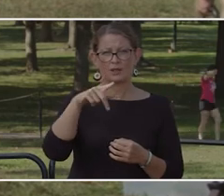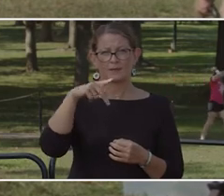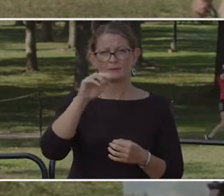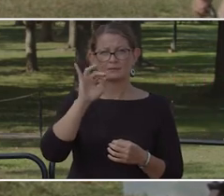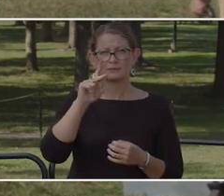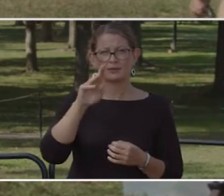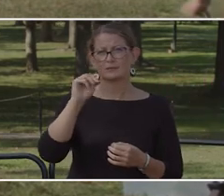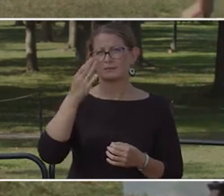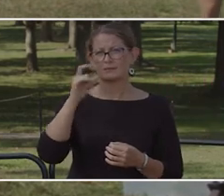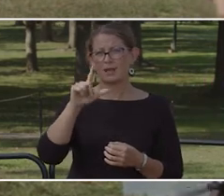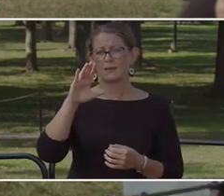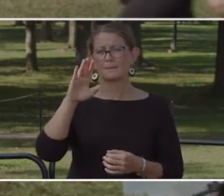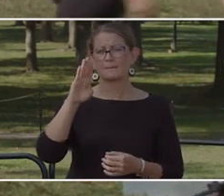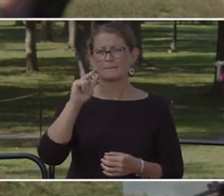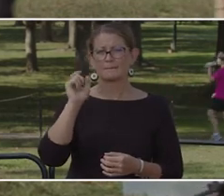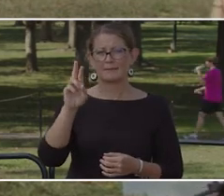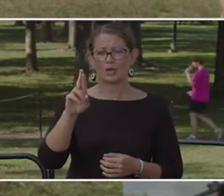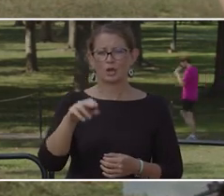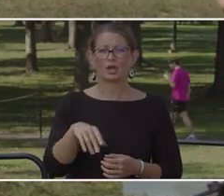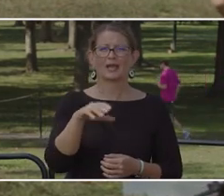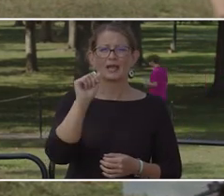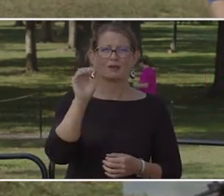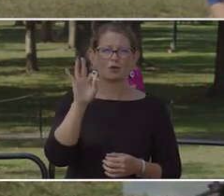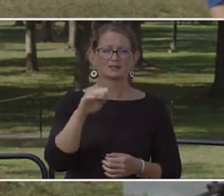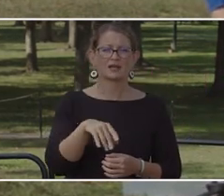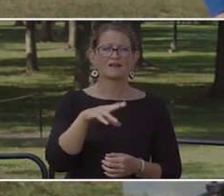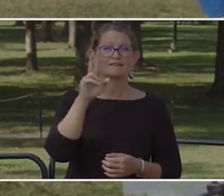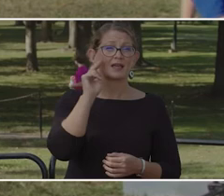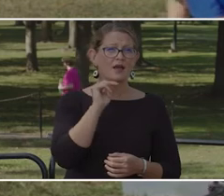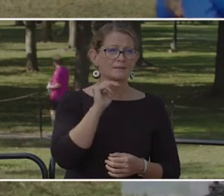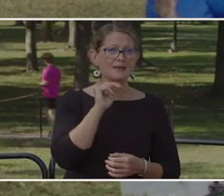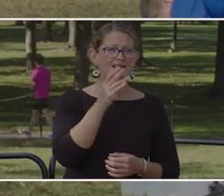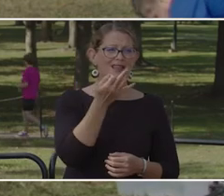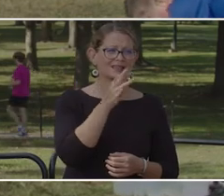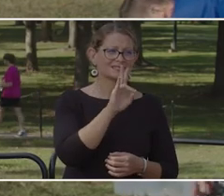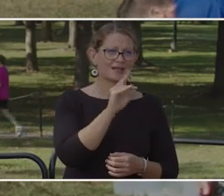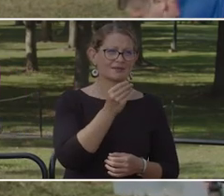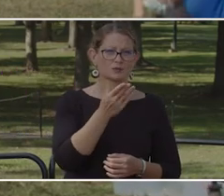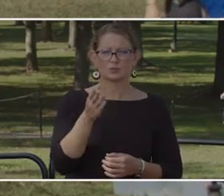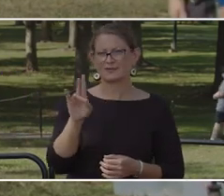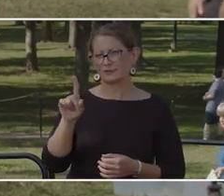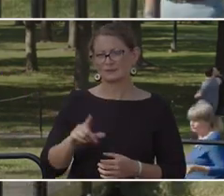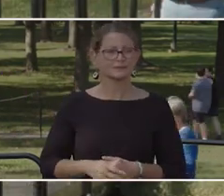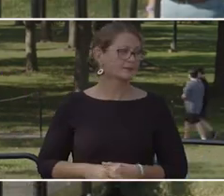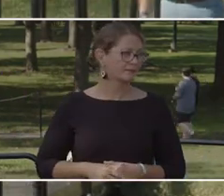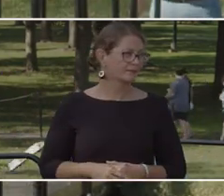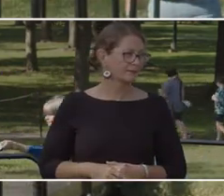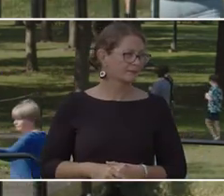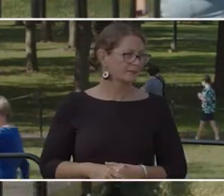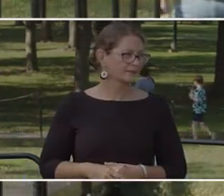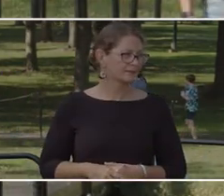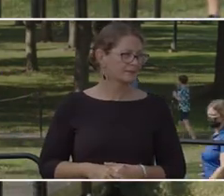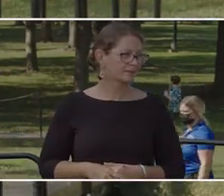Patrick Michael Baker, Air Force, Vietnam, 1970 to 1971.